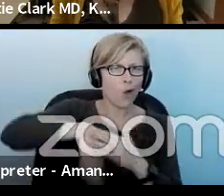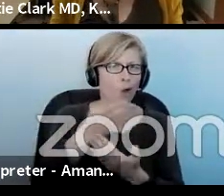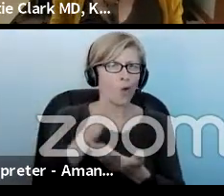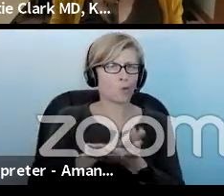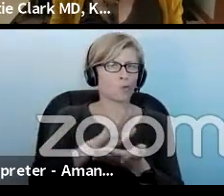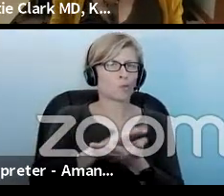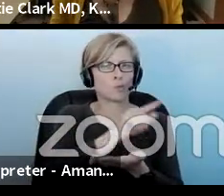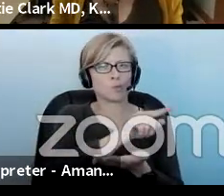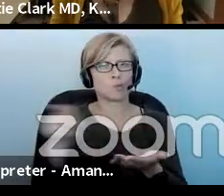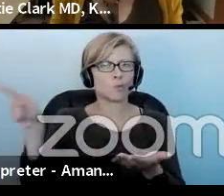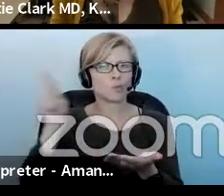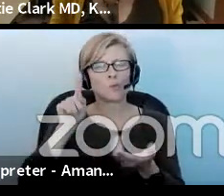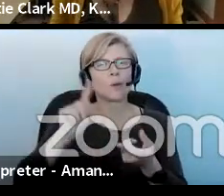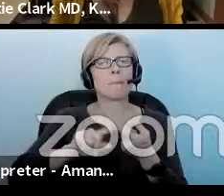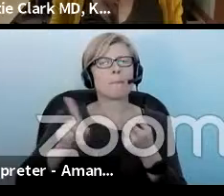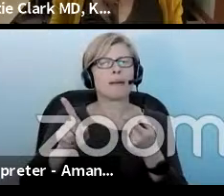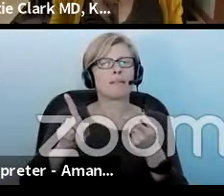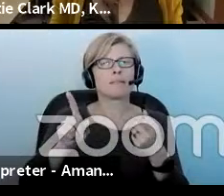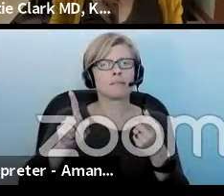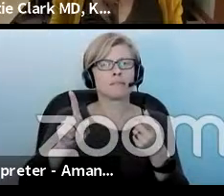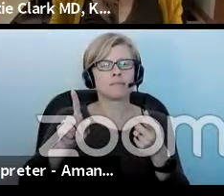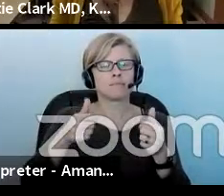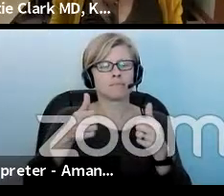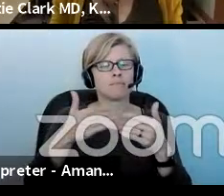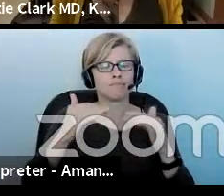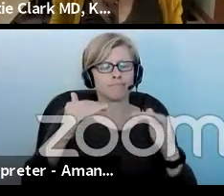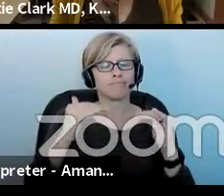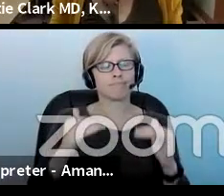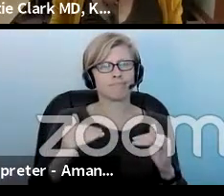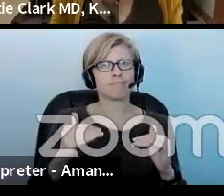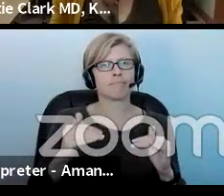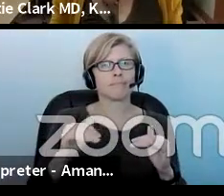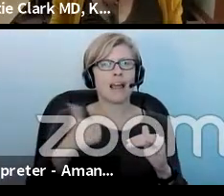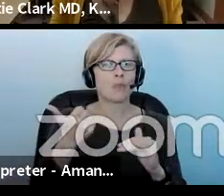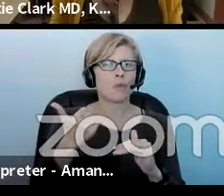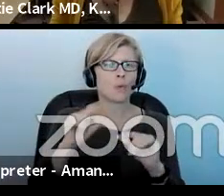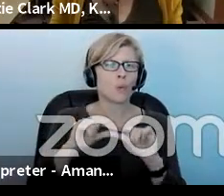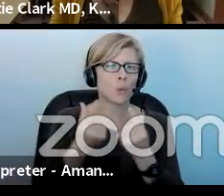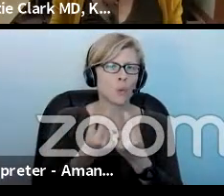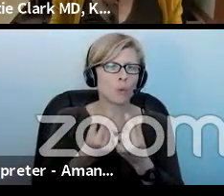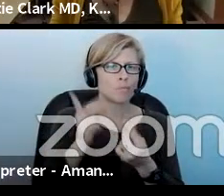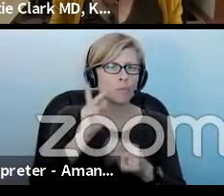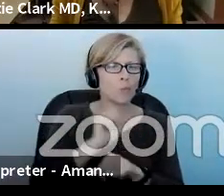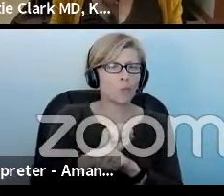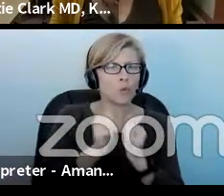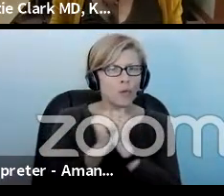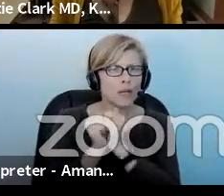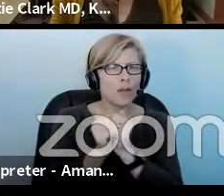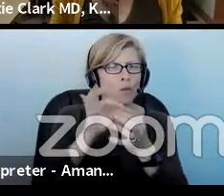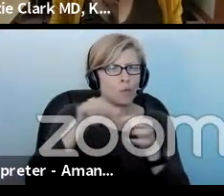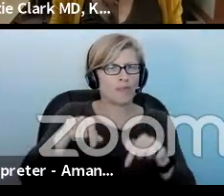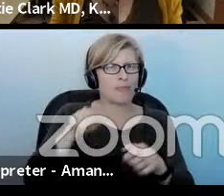of the subset of folks who are working specifically on these issues.